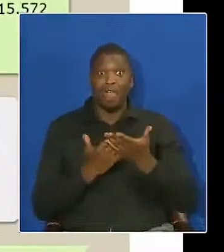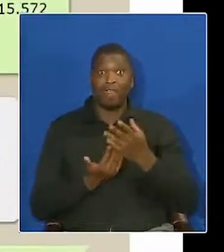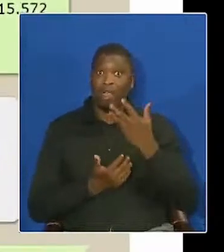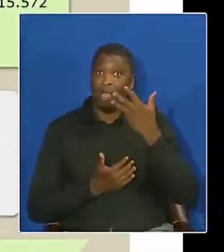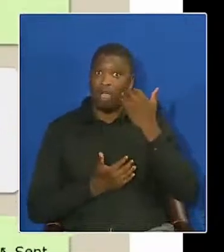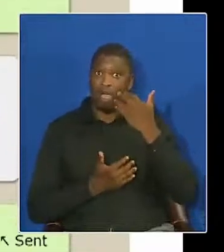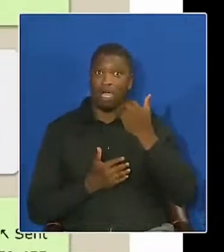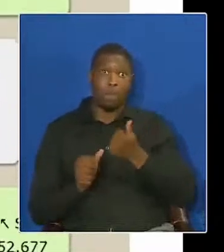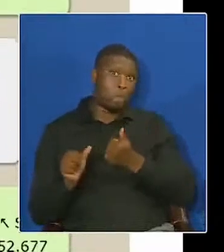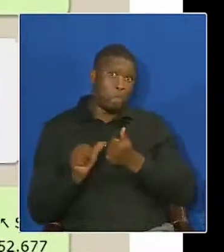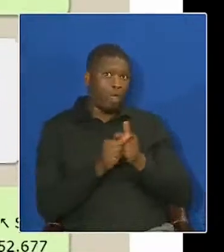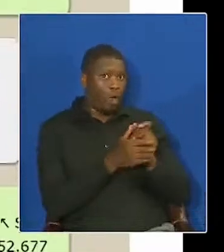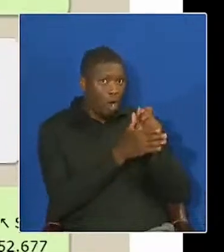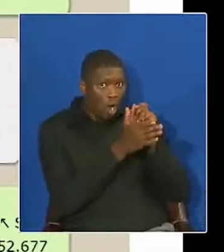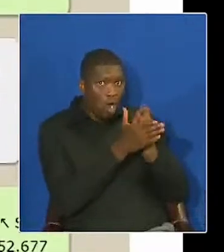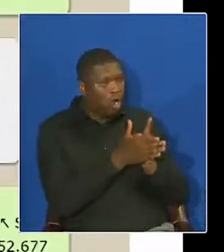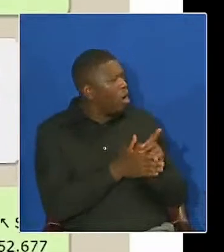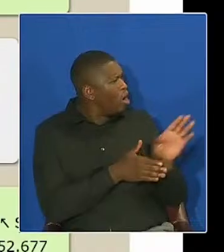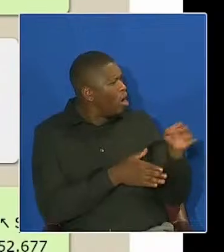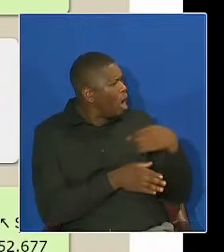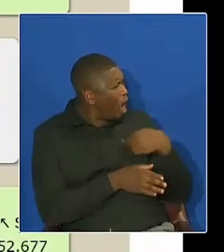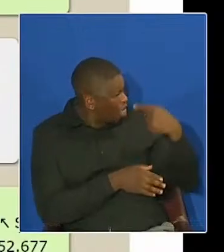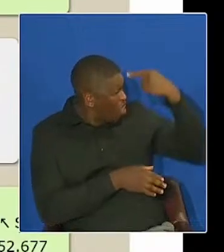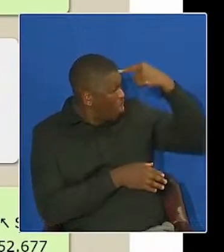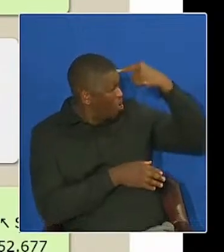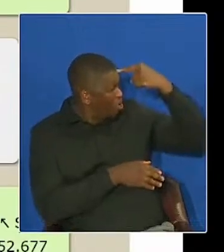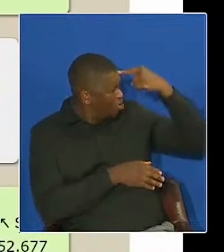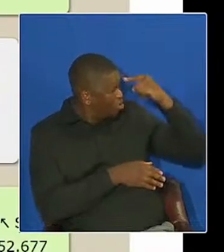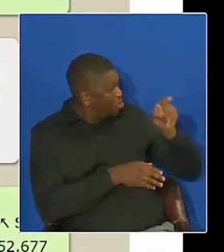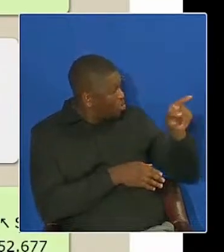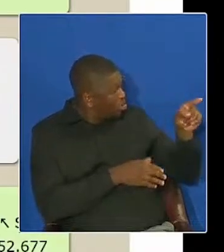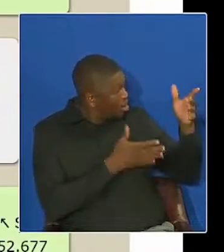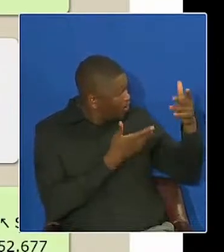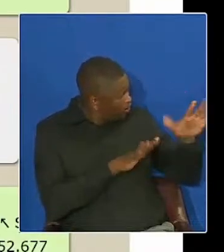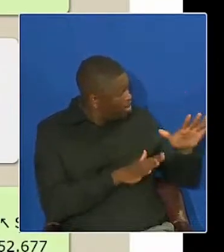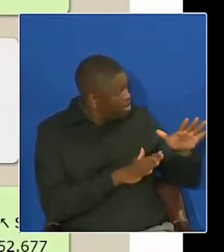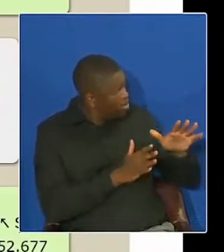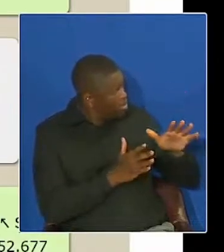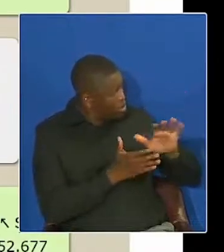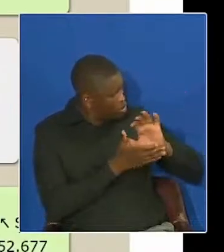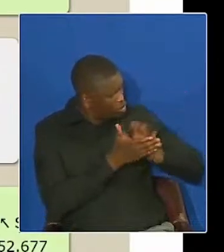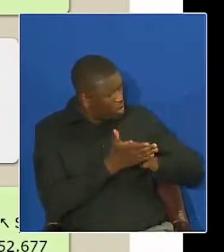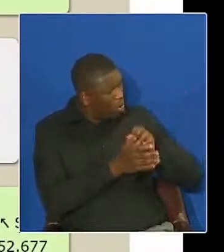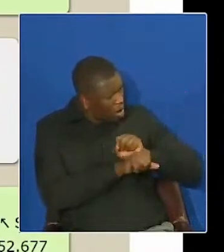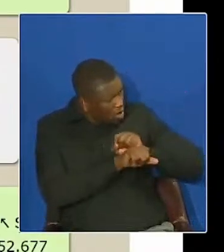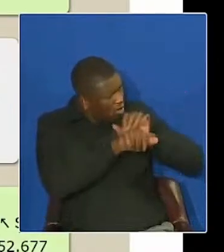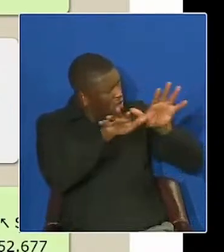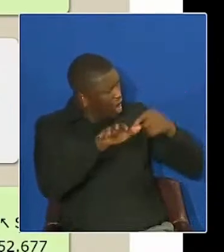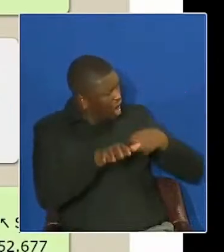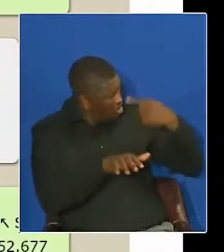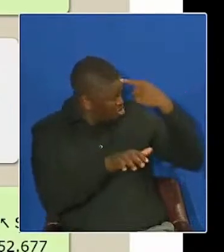Matlala responds, I thought you the one who published the story,